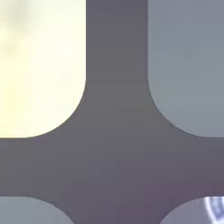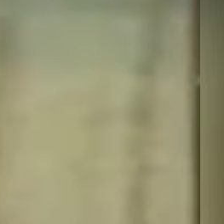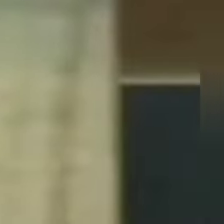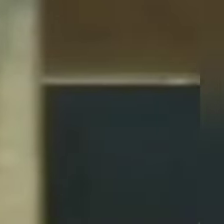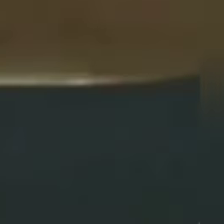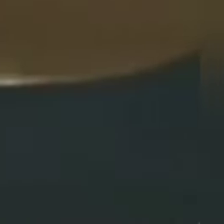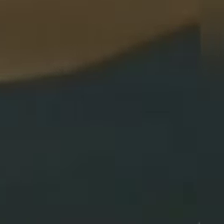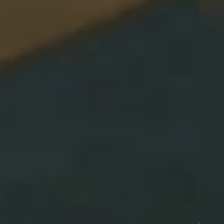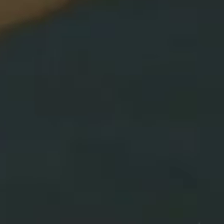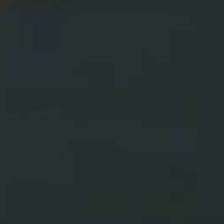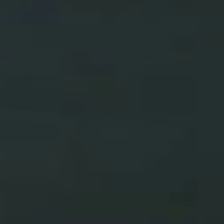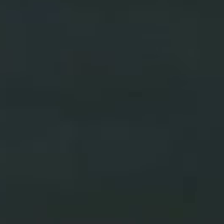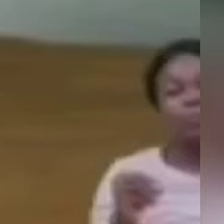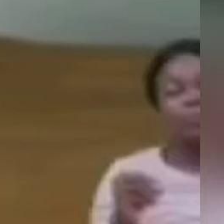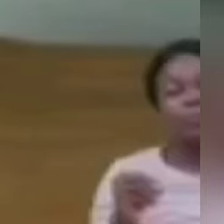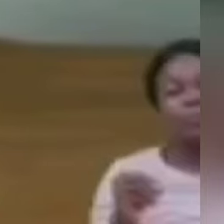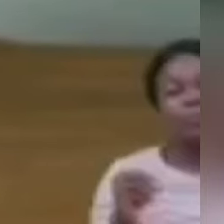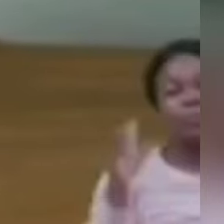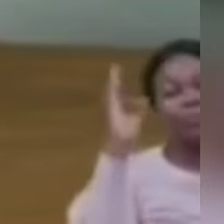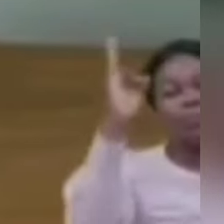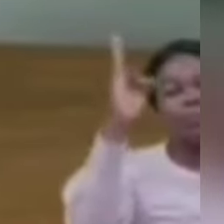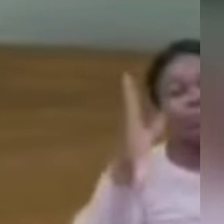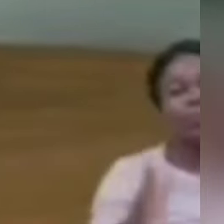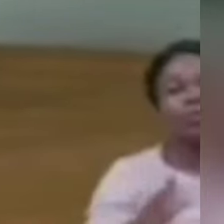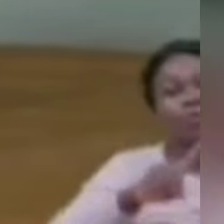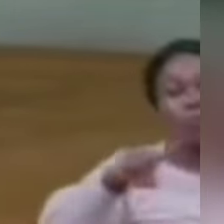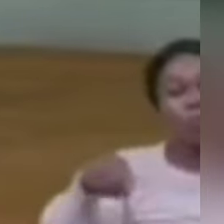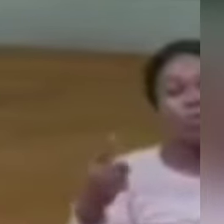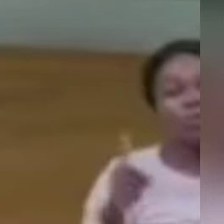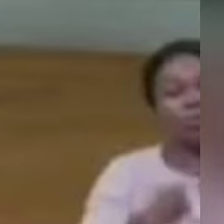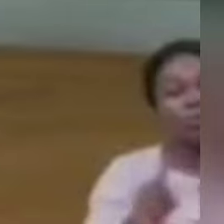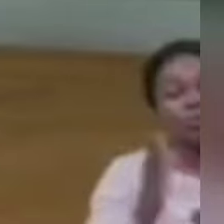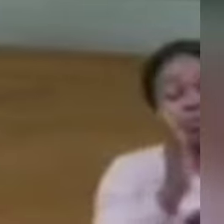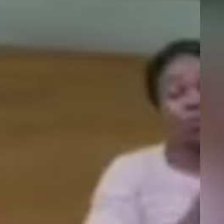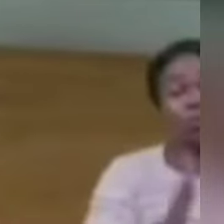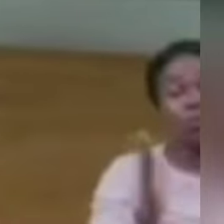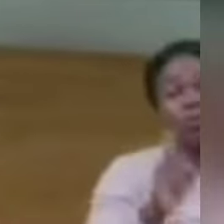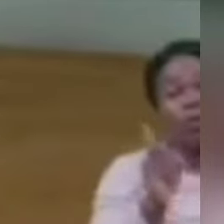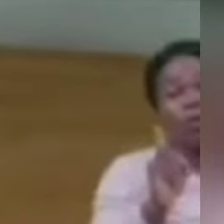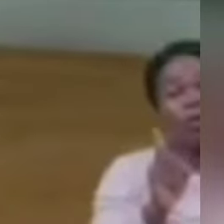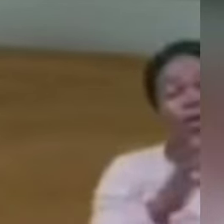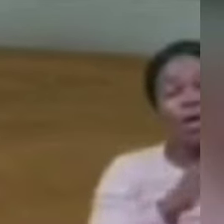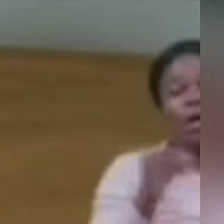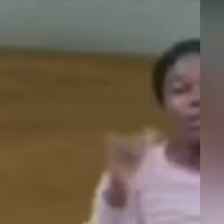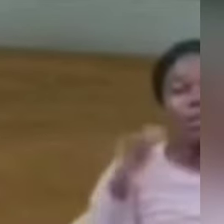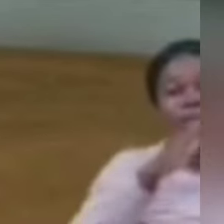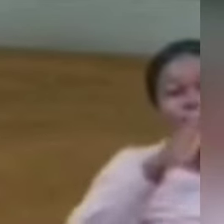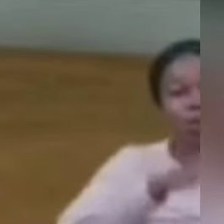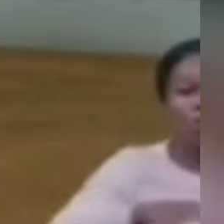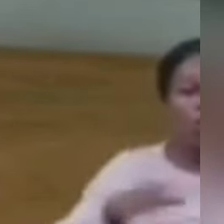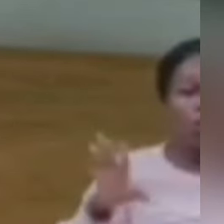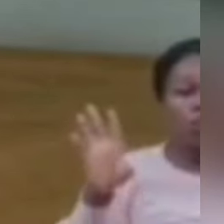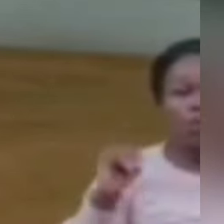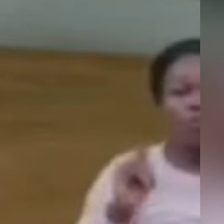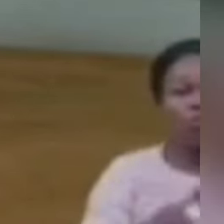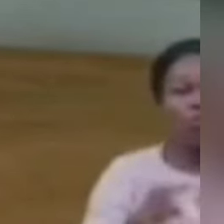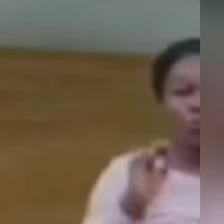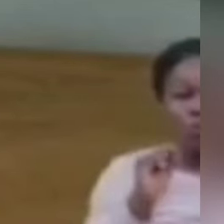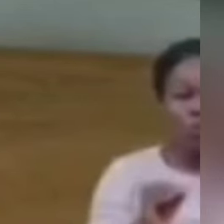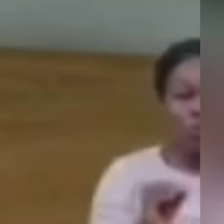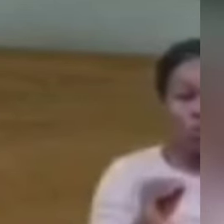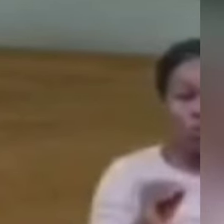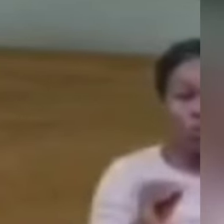The General Overseer of the Deeper Life Bible Church, Pastor Williams Kumuyi, has finally revealed why he remarried